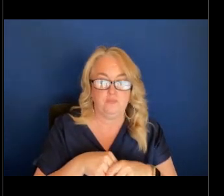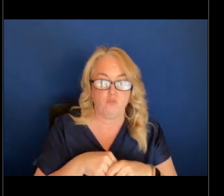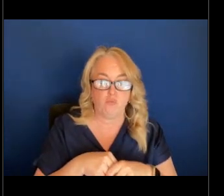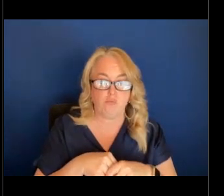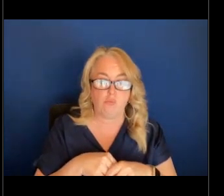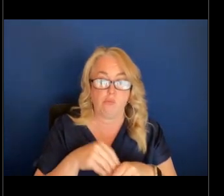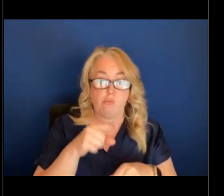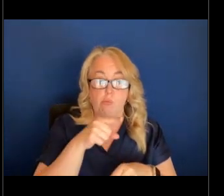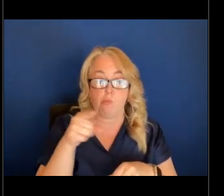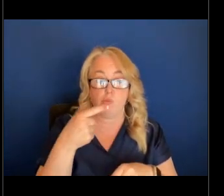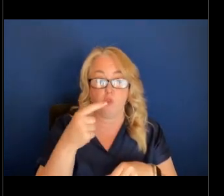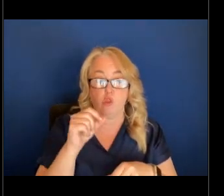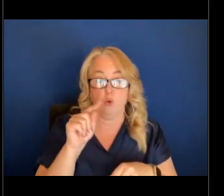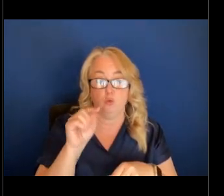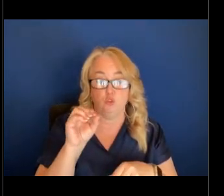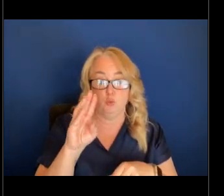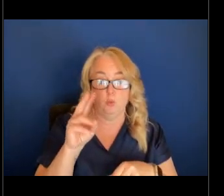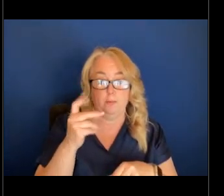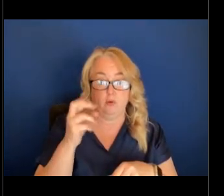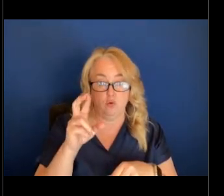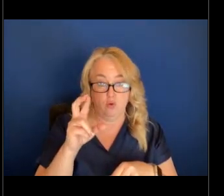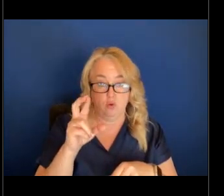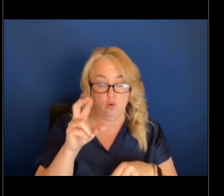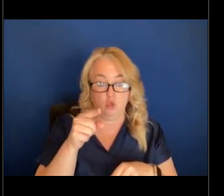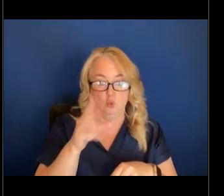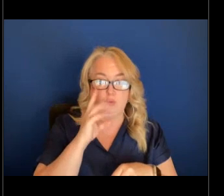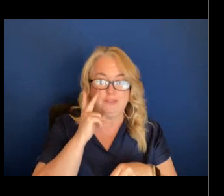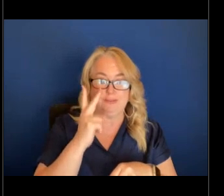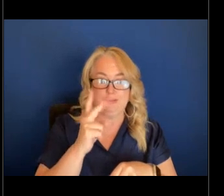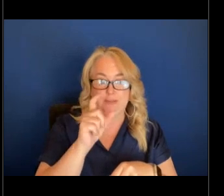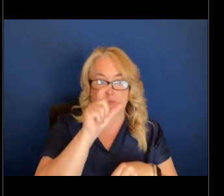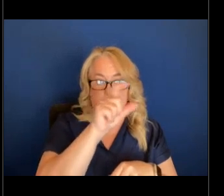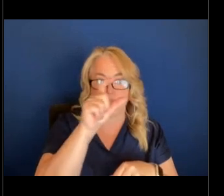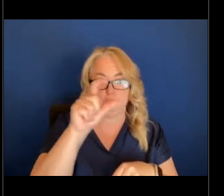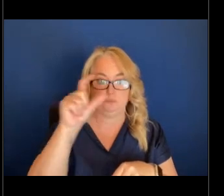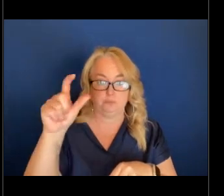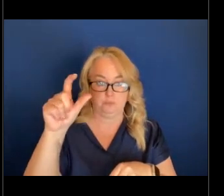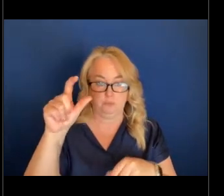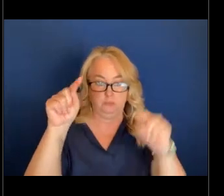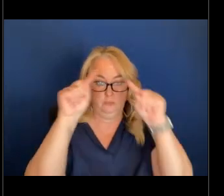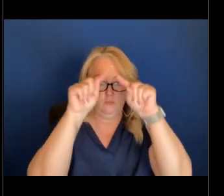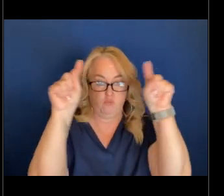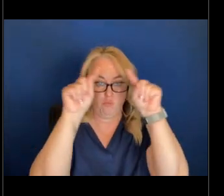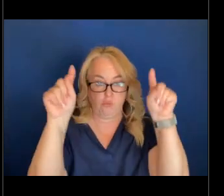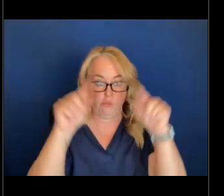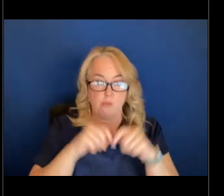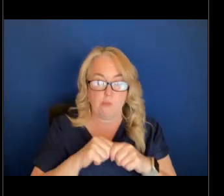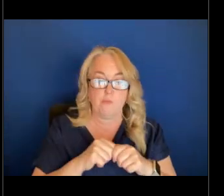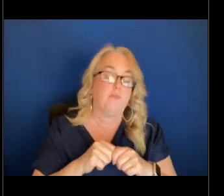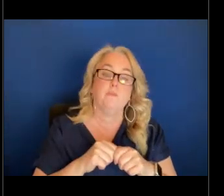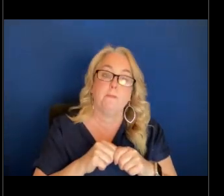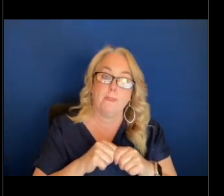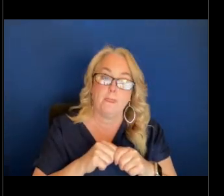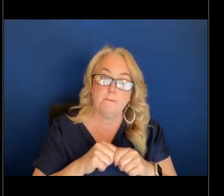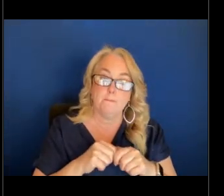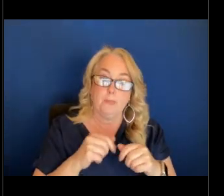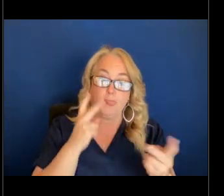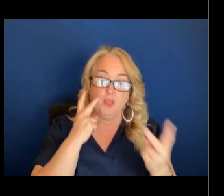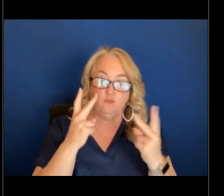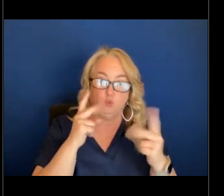Under the GoToWebinar platform, you will find several dashboard items. This includes the viewing